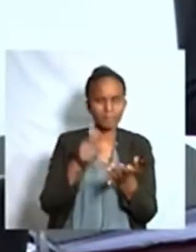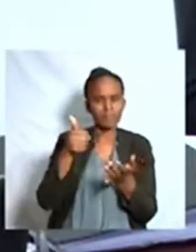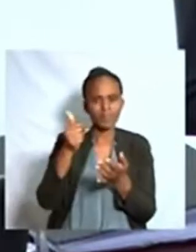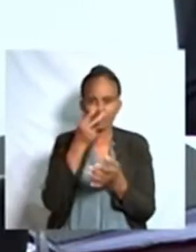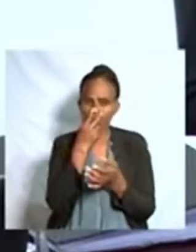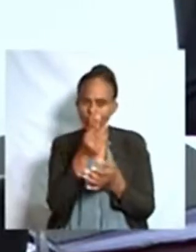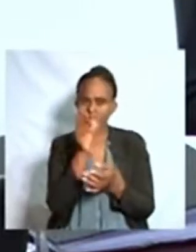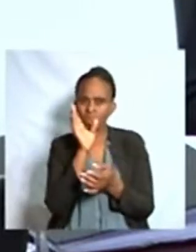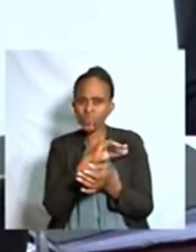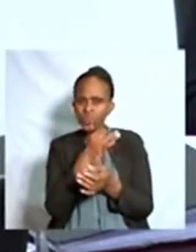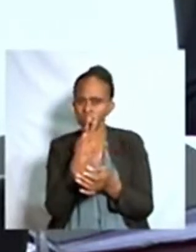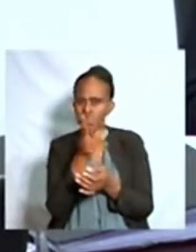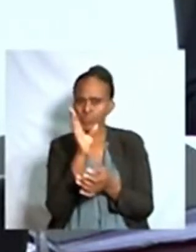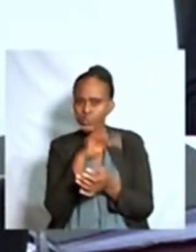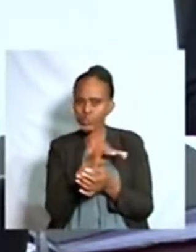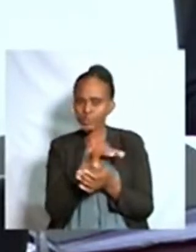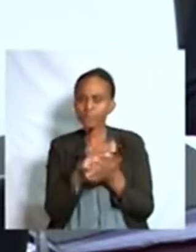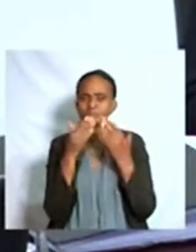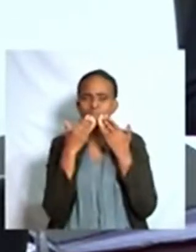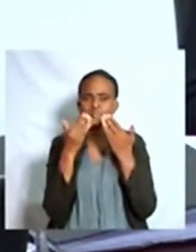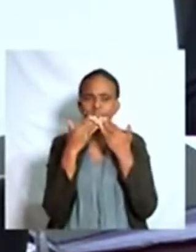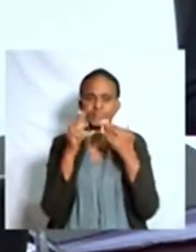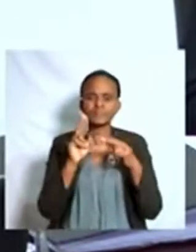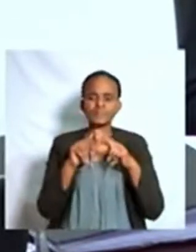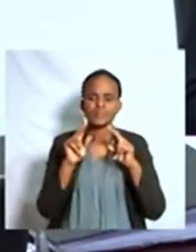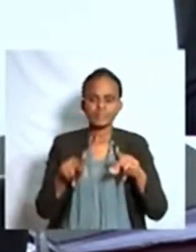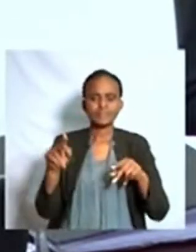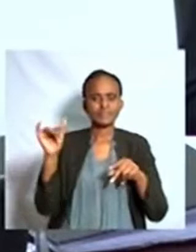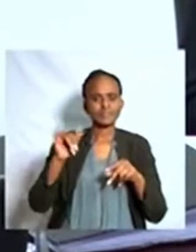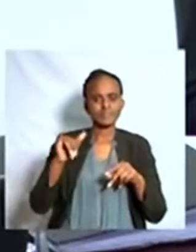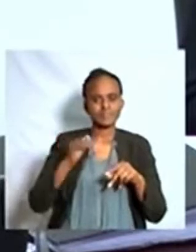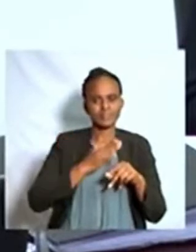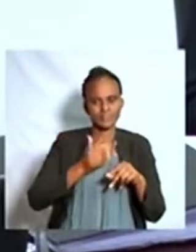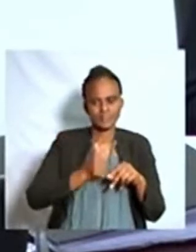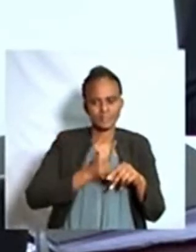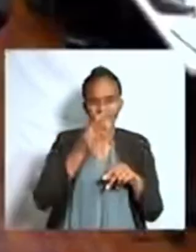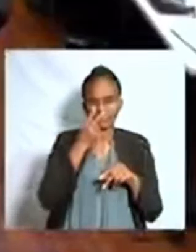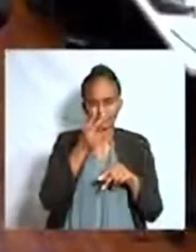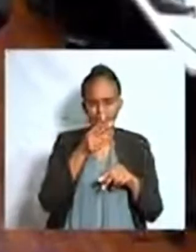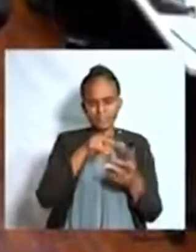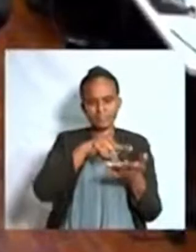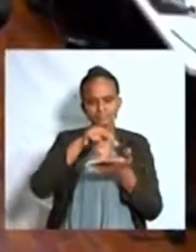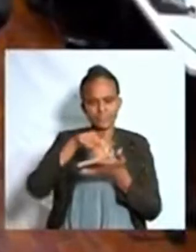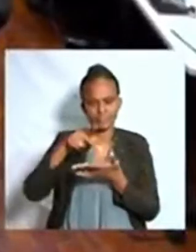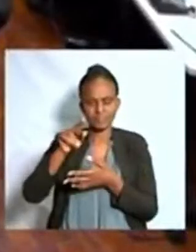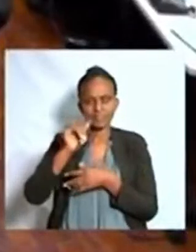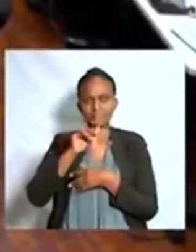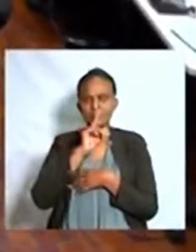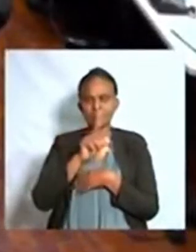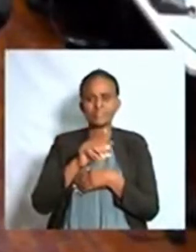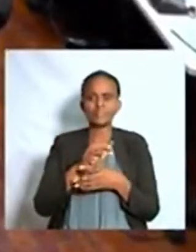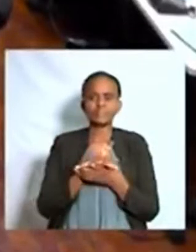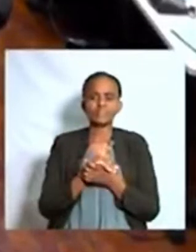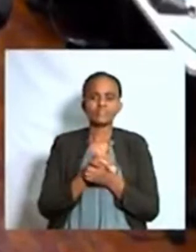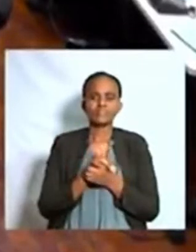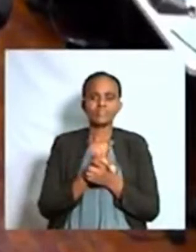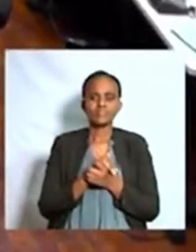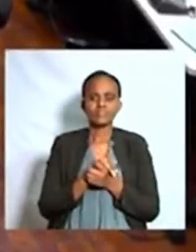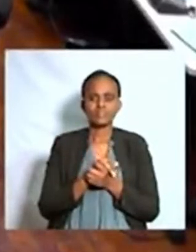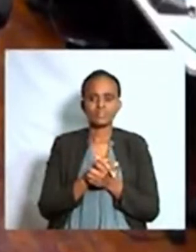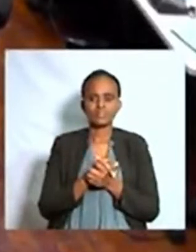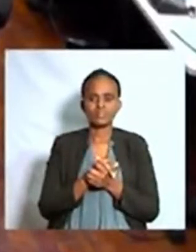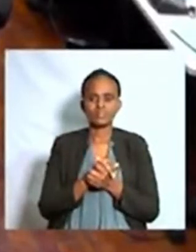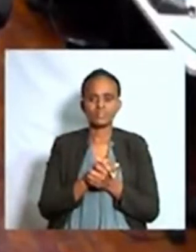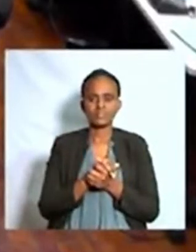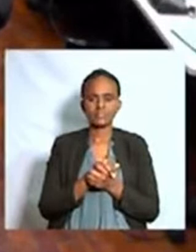it? Thank you very much, Chair. Yes, Chair, I saw the payment itself, and it